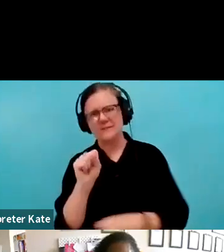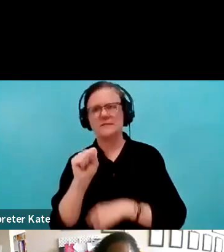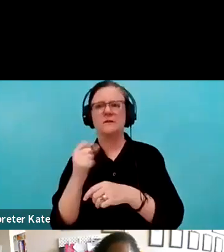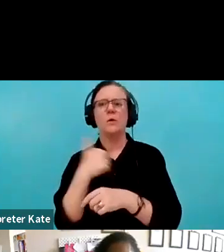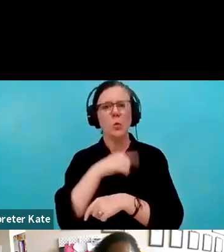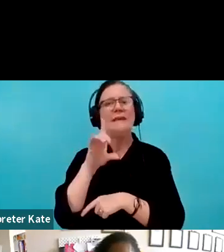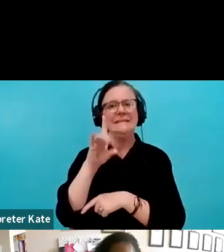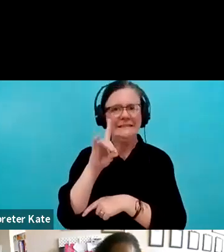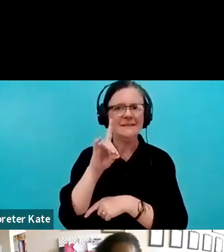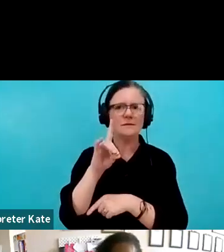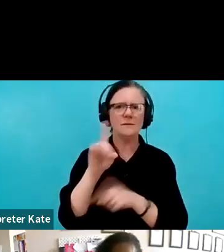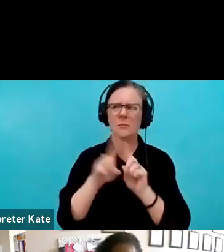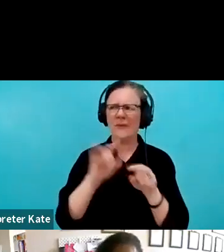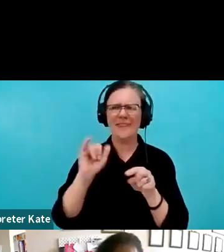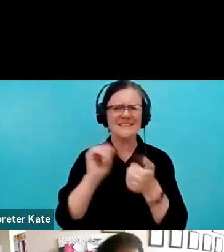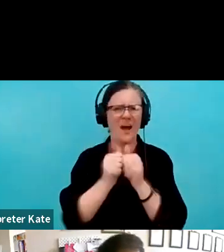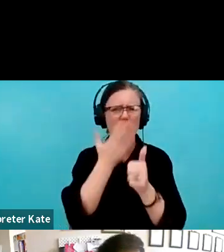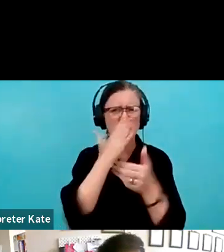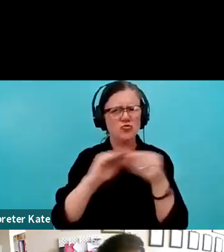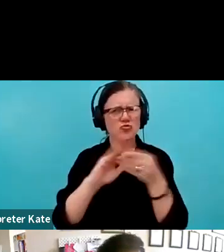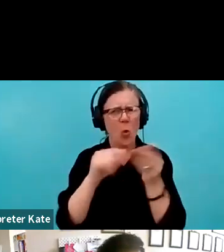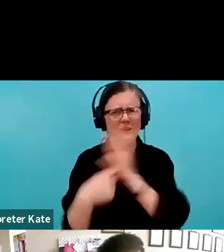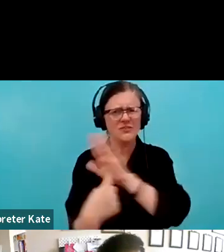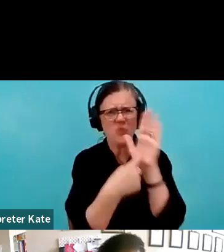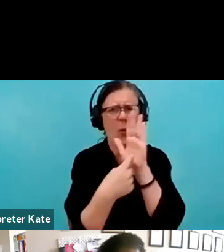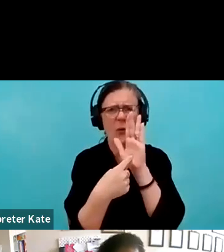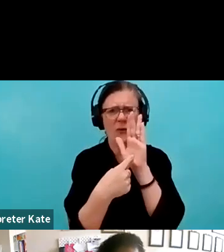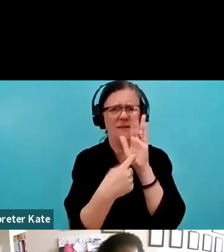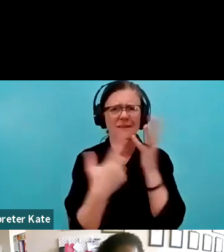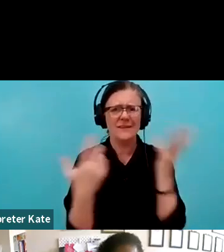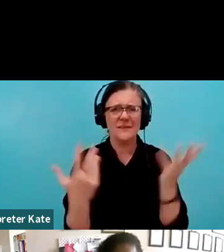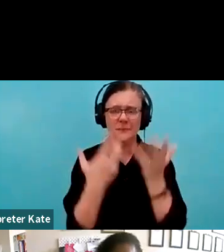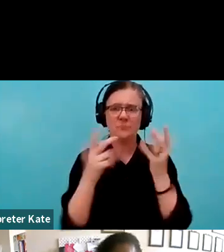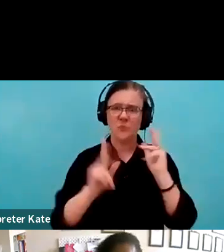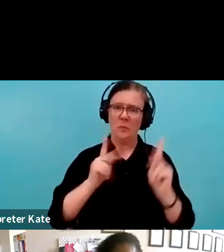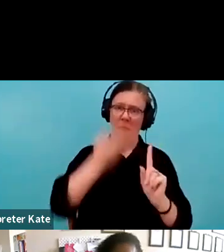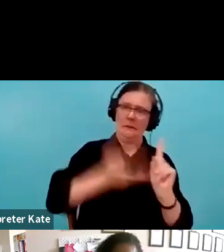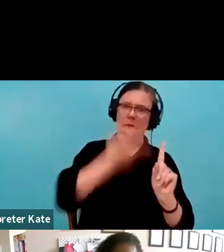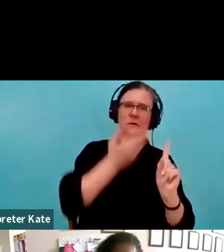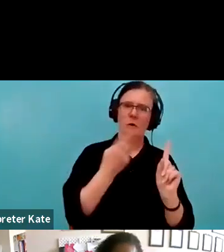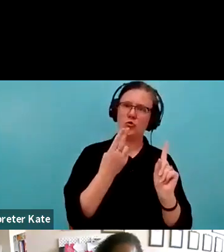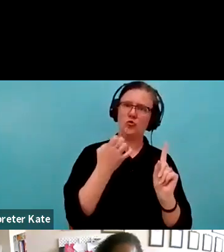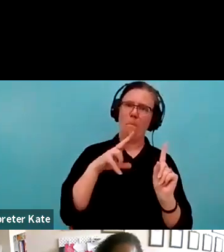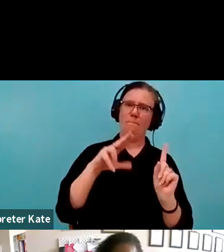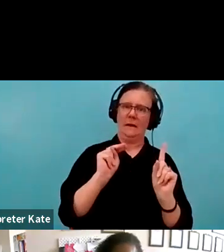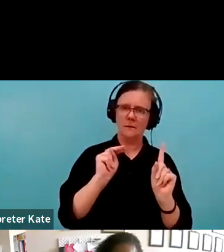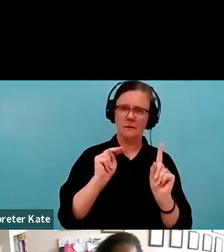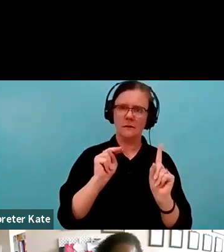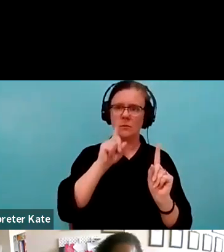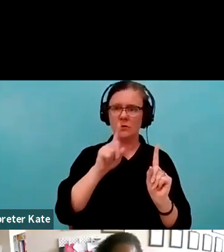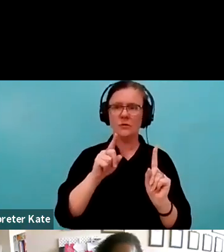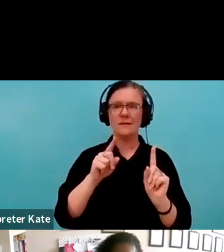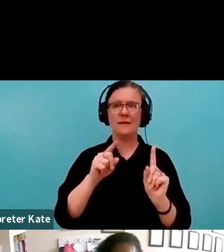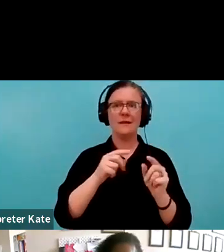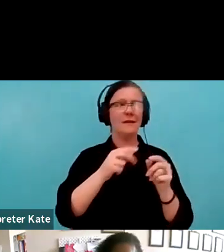to do that, but that's like how you tell a good story and how you make a good film, you know. It's just that so much of the storytelling from Hollywood